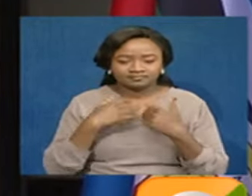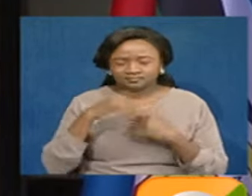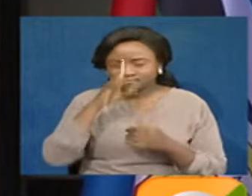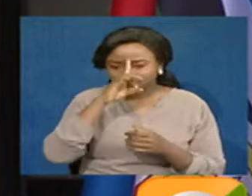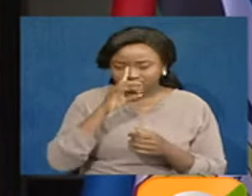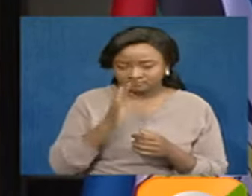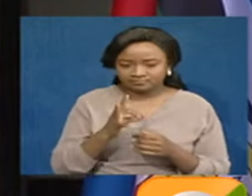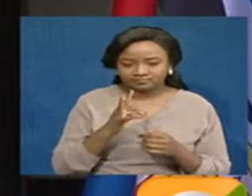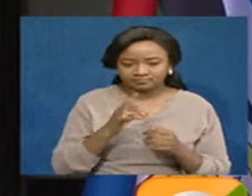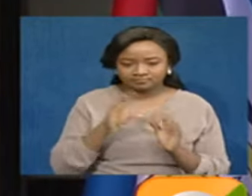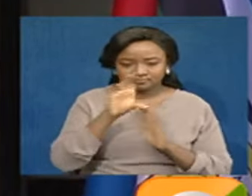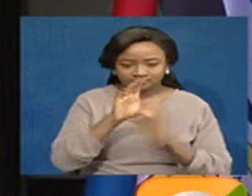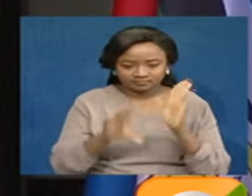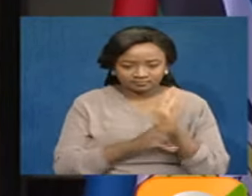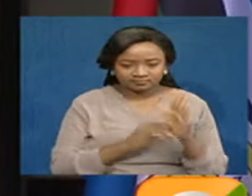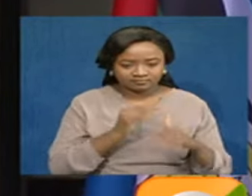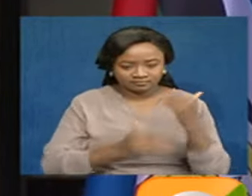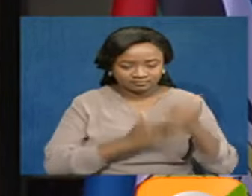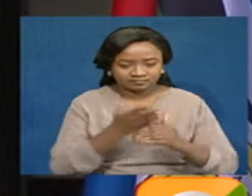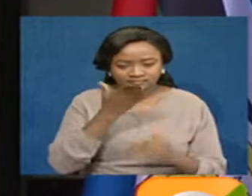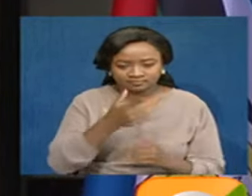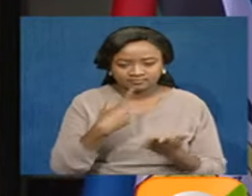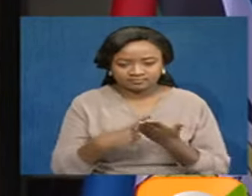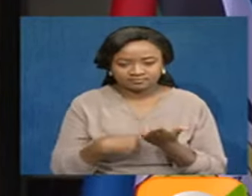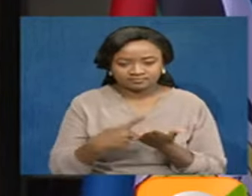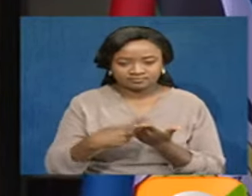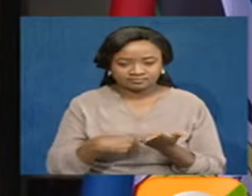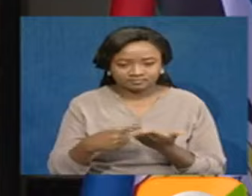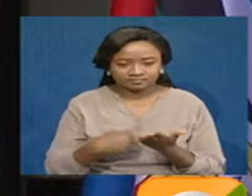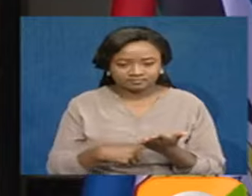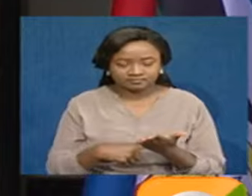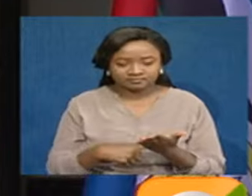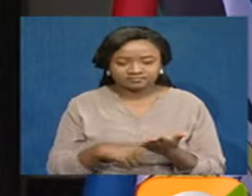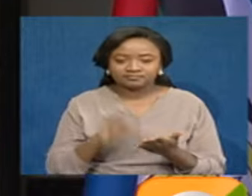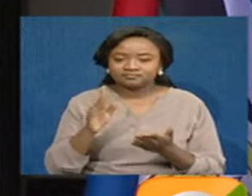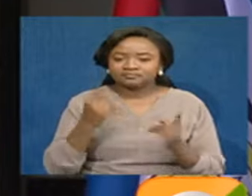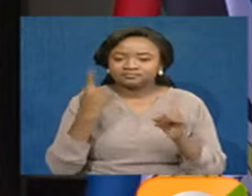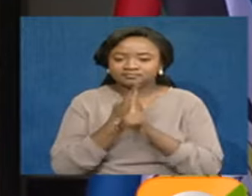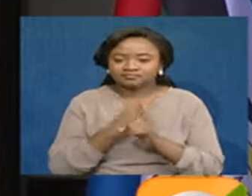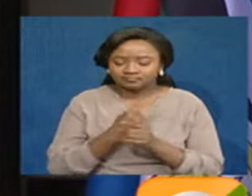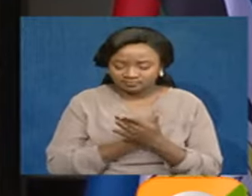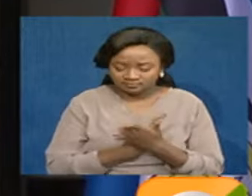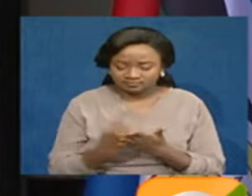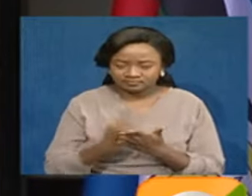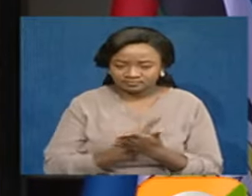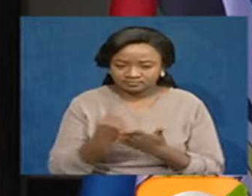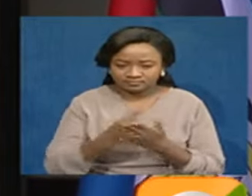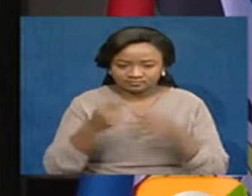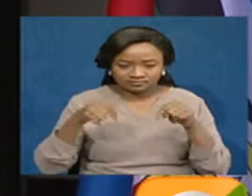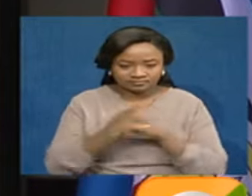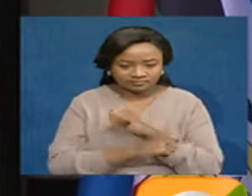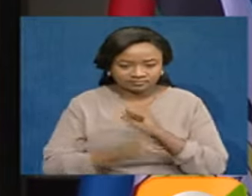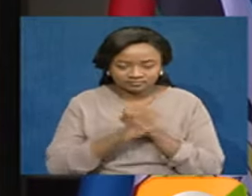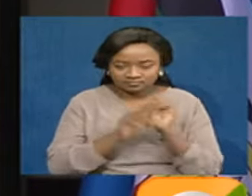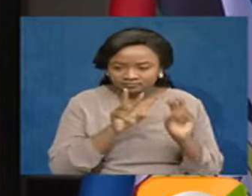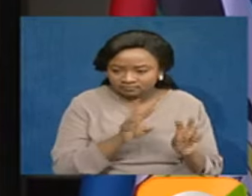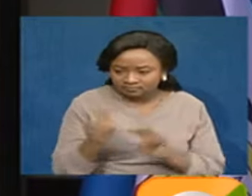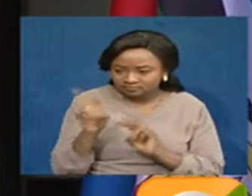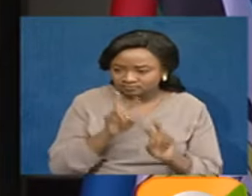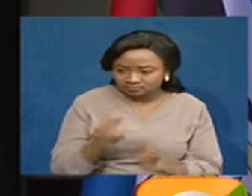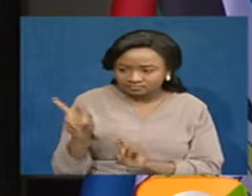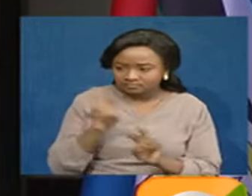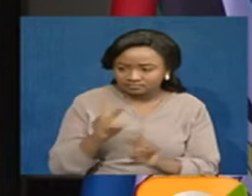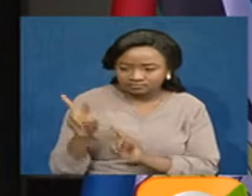contested constitutional process. For weeks, the country was glued to parliamentary